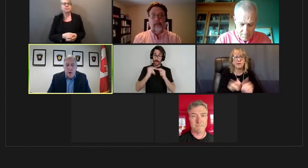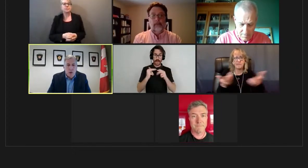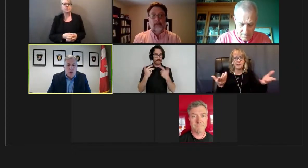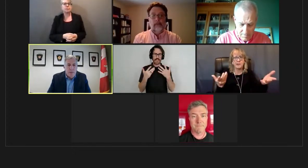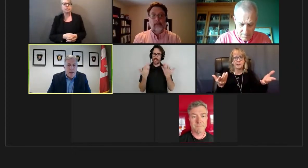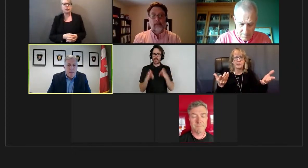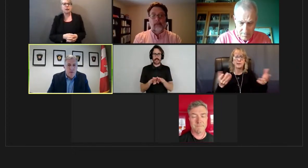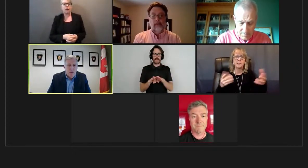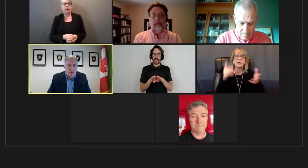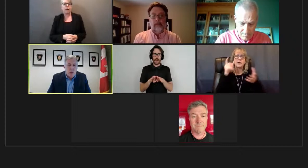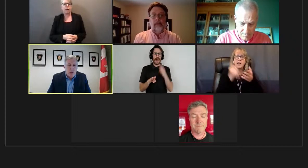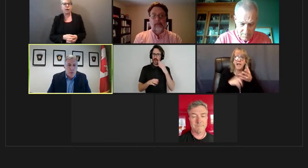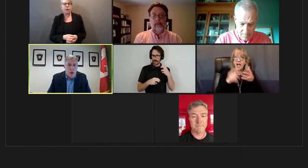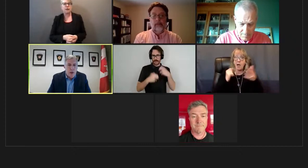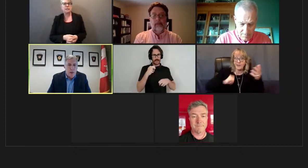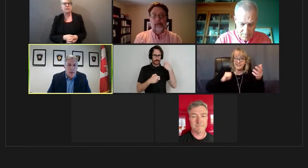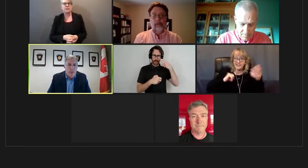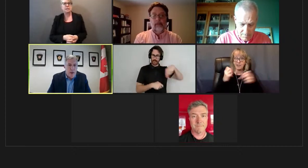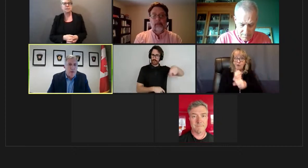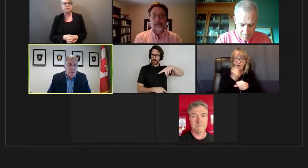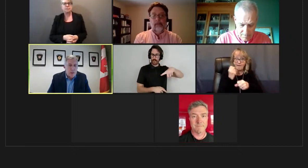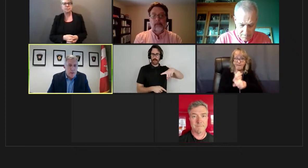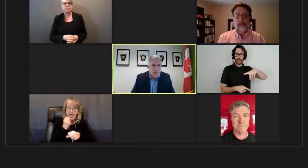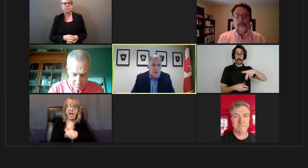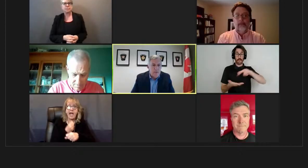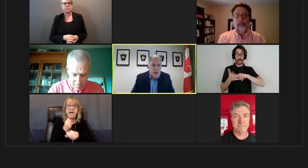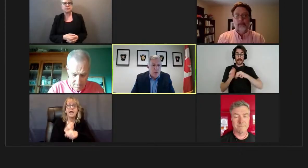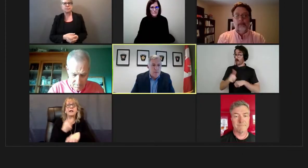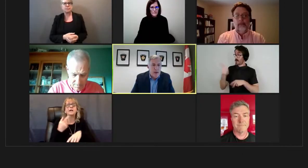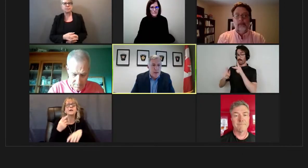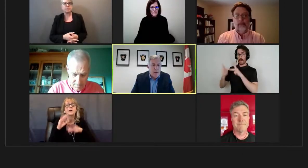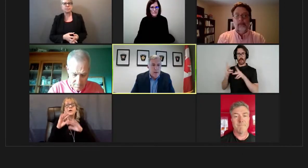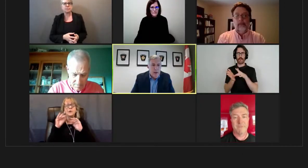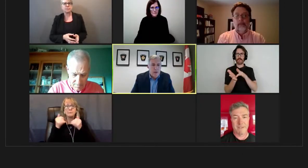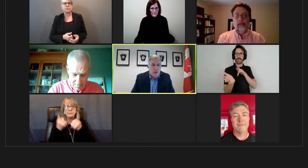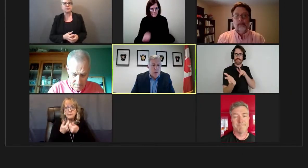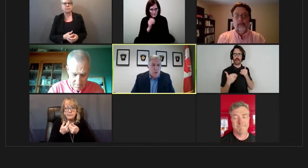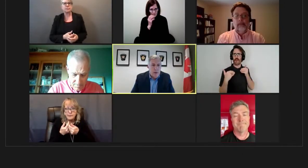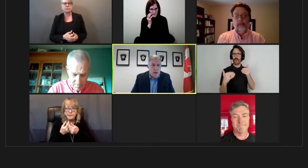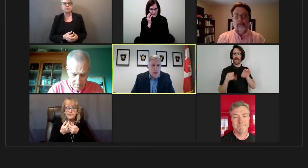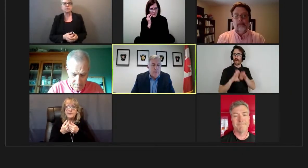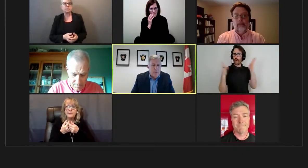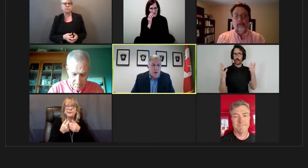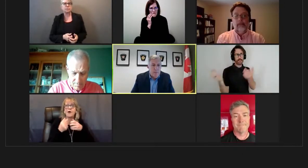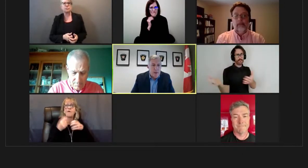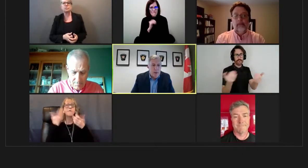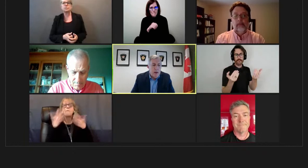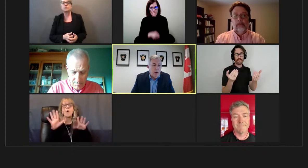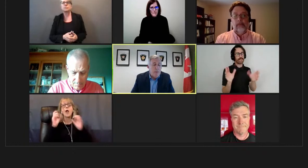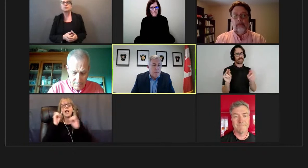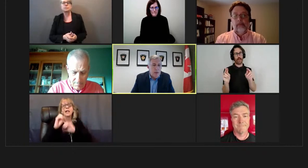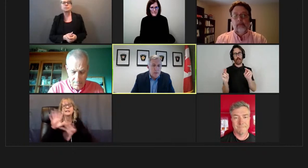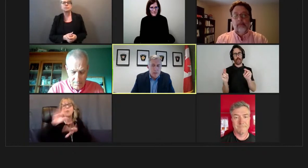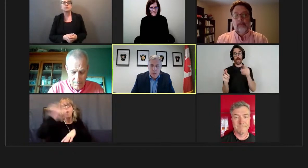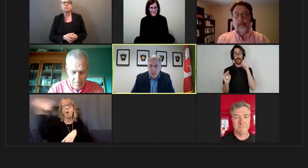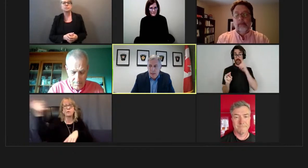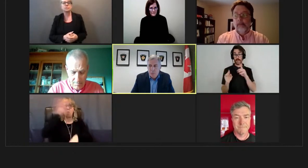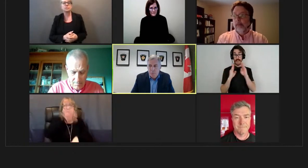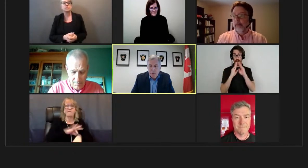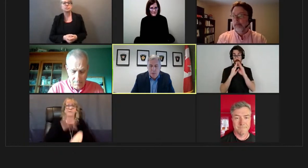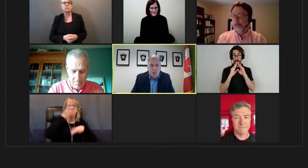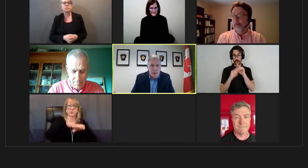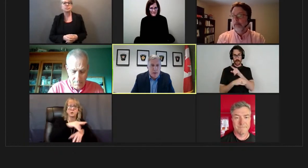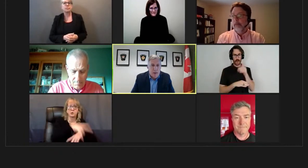the hardship that means for them. So we're not going to let the others take advantage of that. So even for Airbnb, and Airbnb has